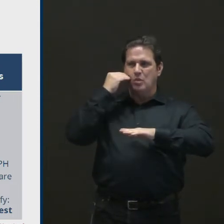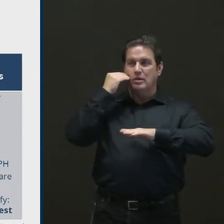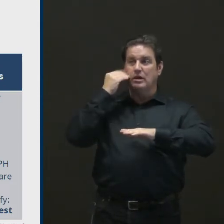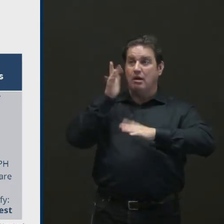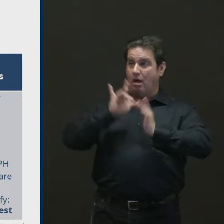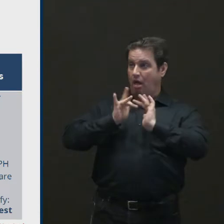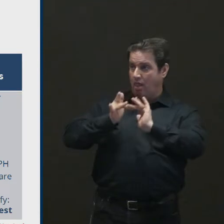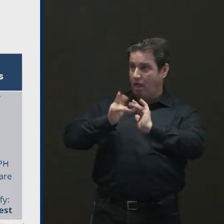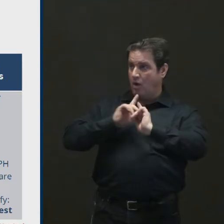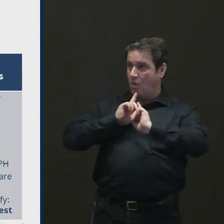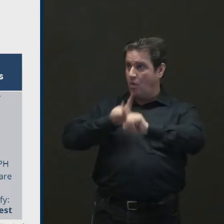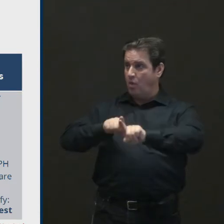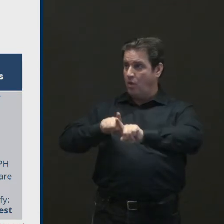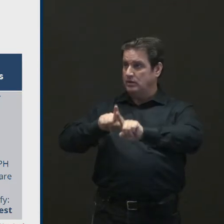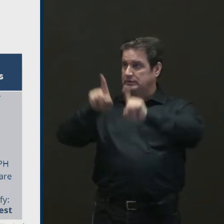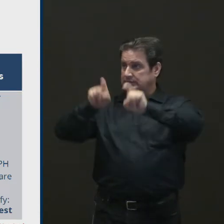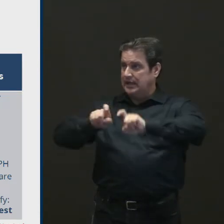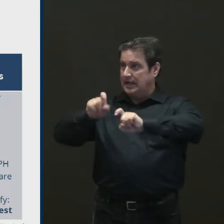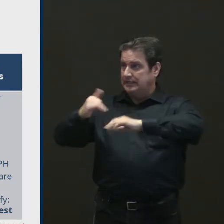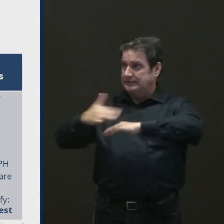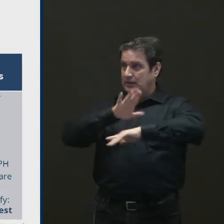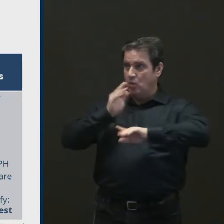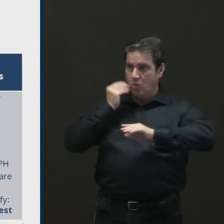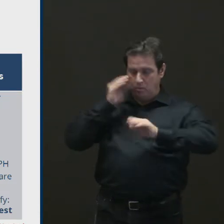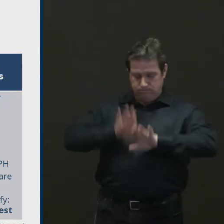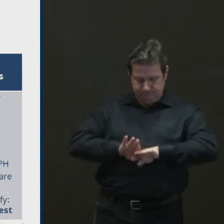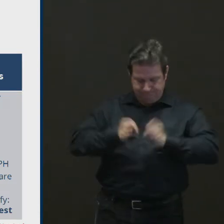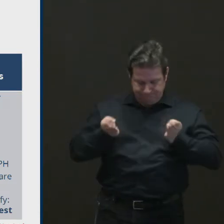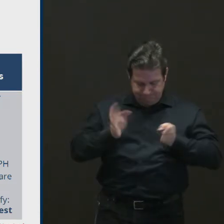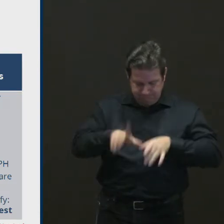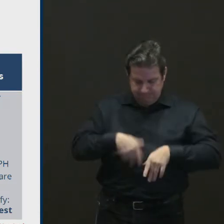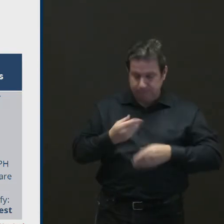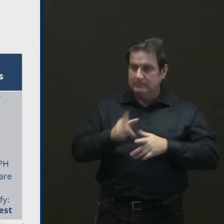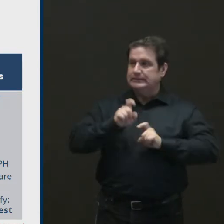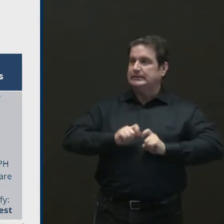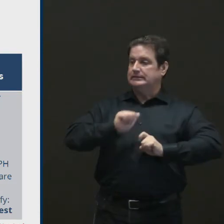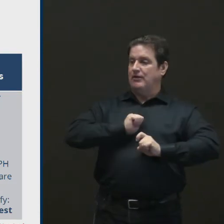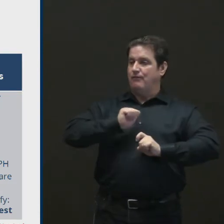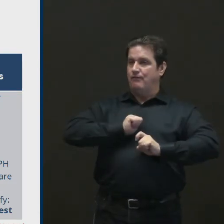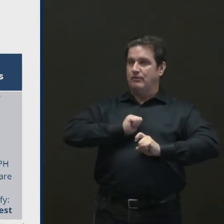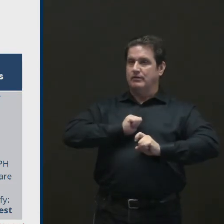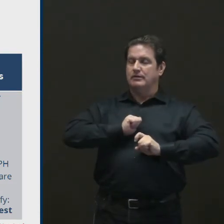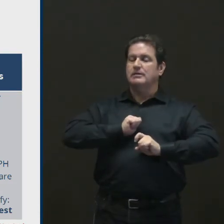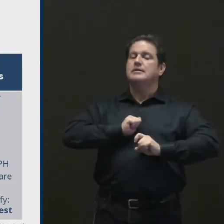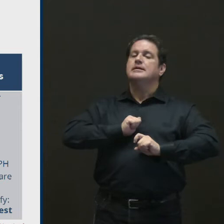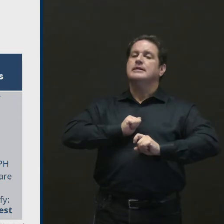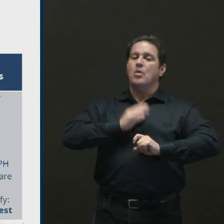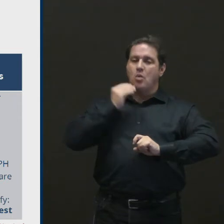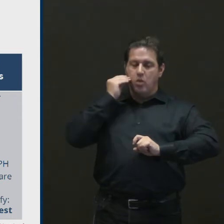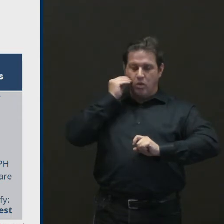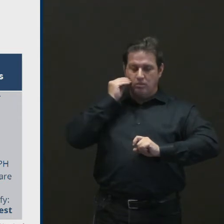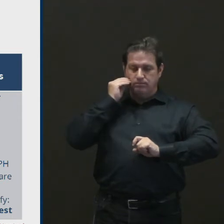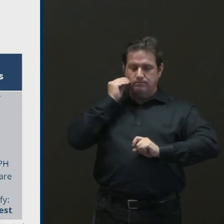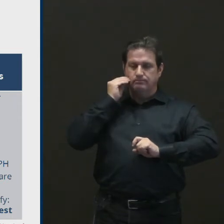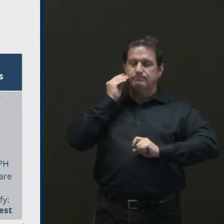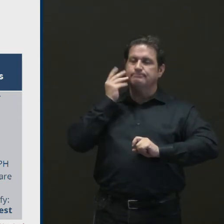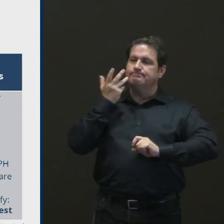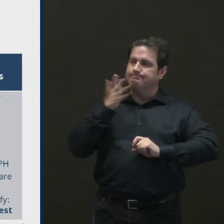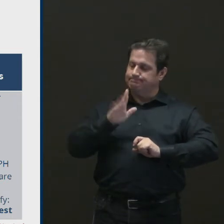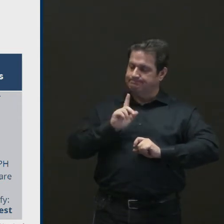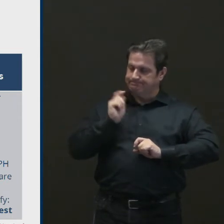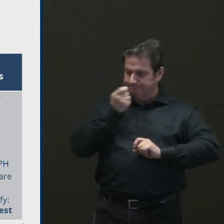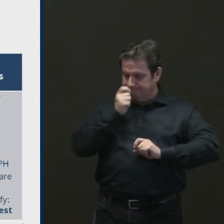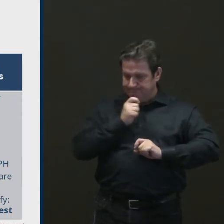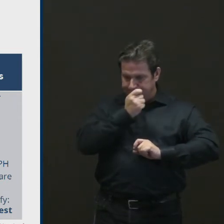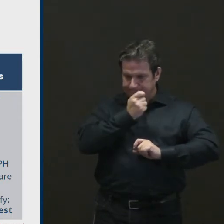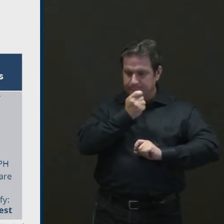online, we provided a URL, they registered, they got a test sent to them at their house, they self-administered